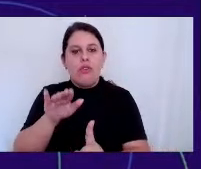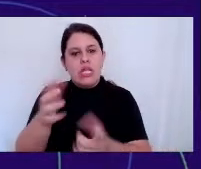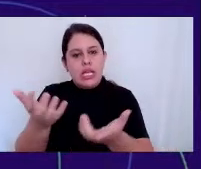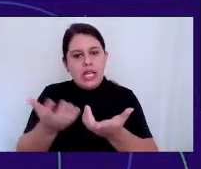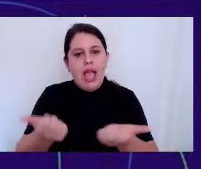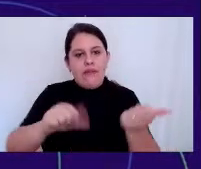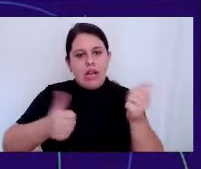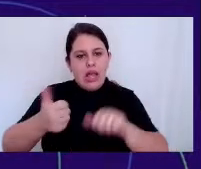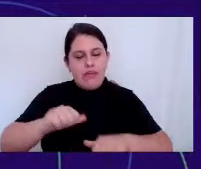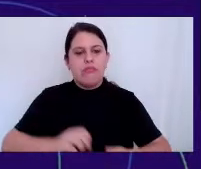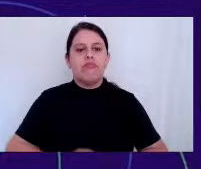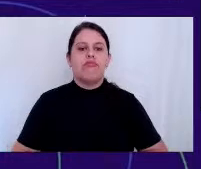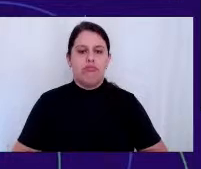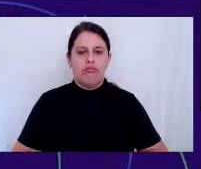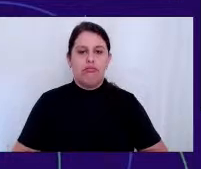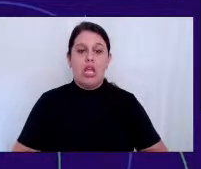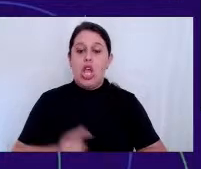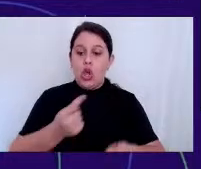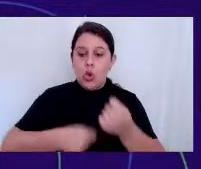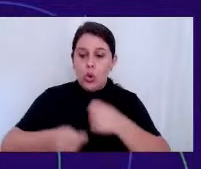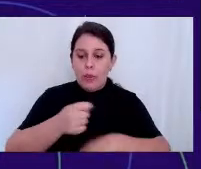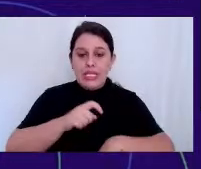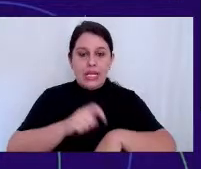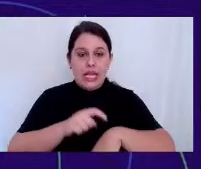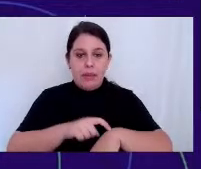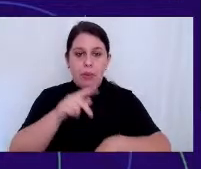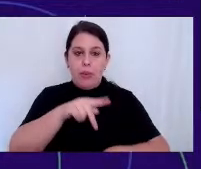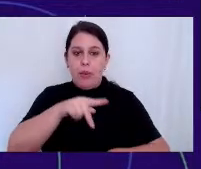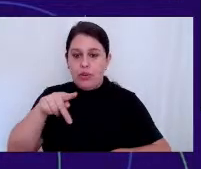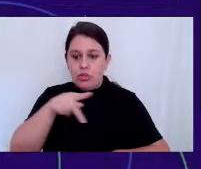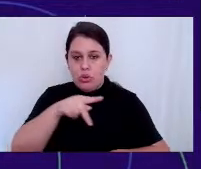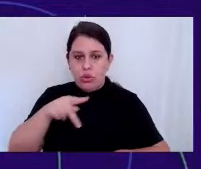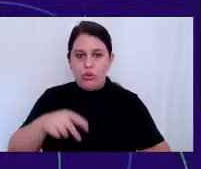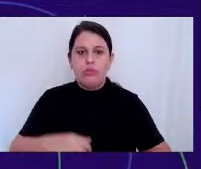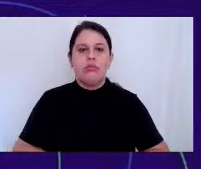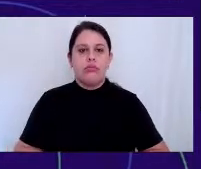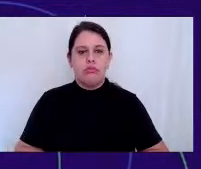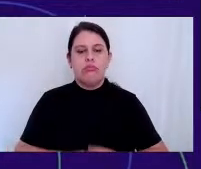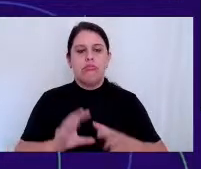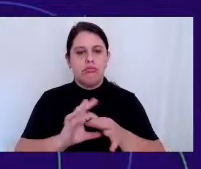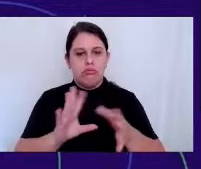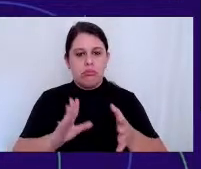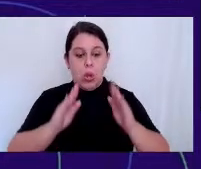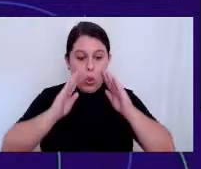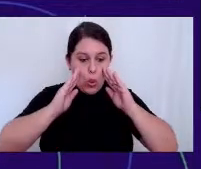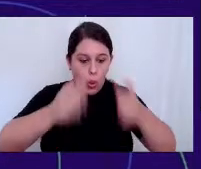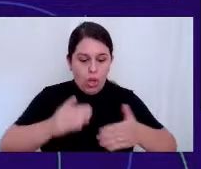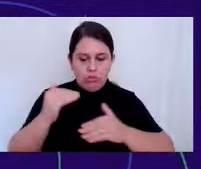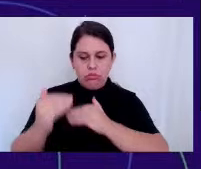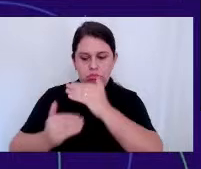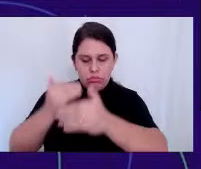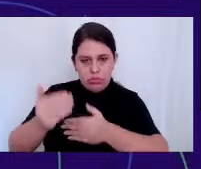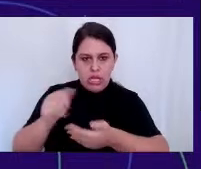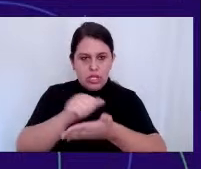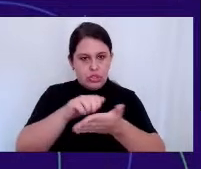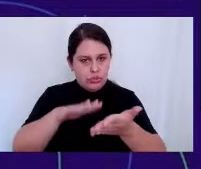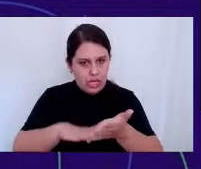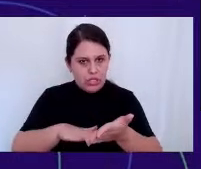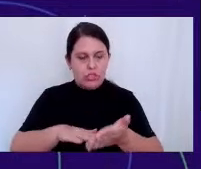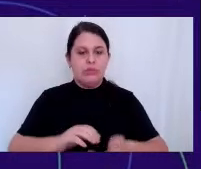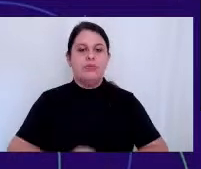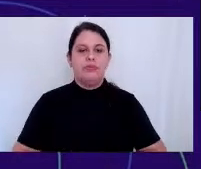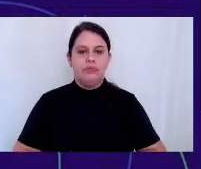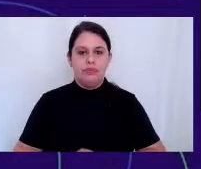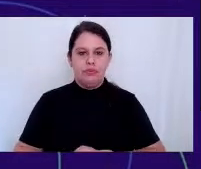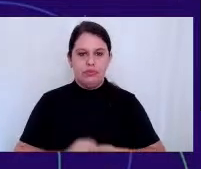teachers, so that teachers can focus on developing activities for support learning.